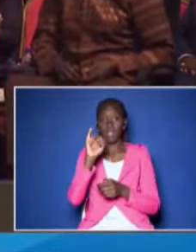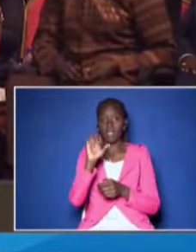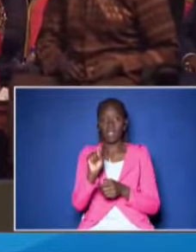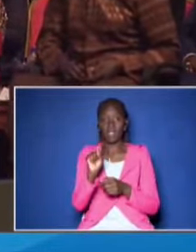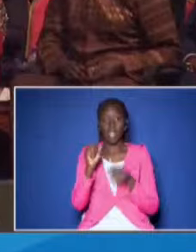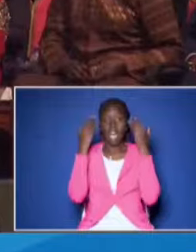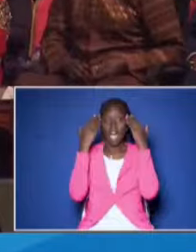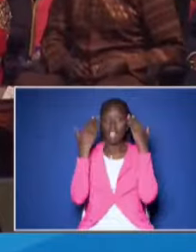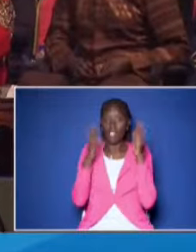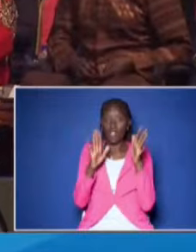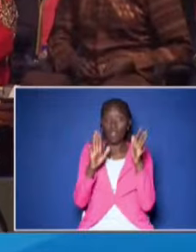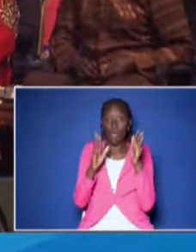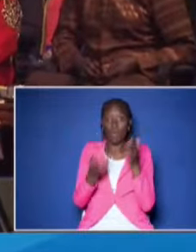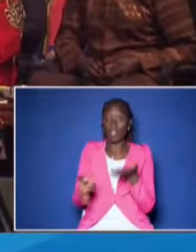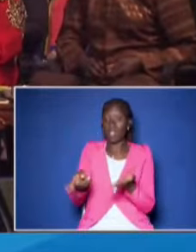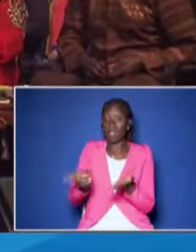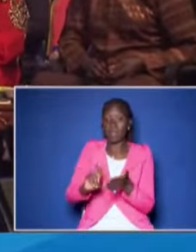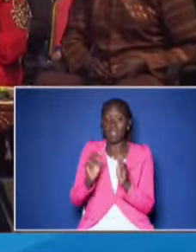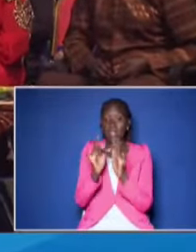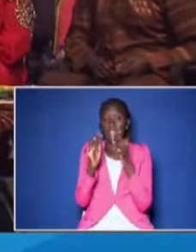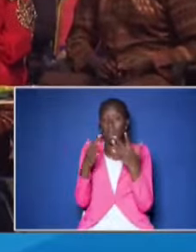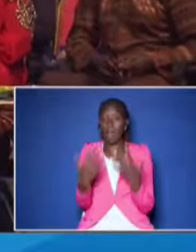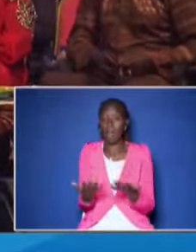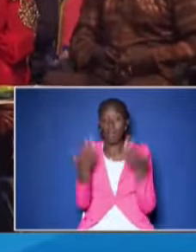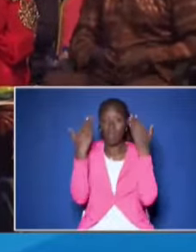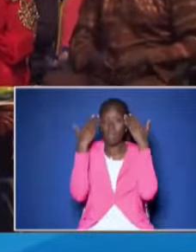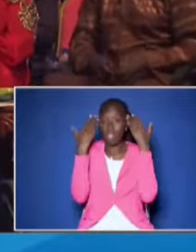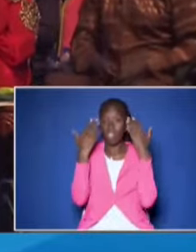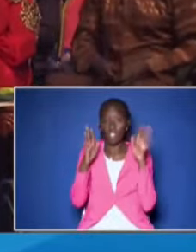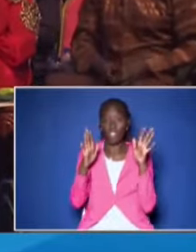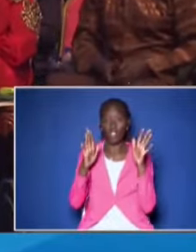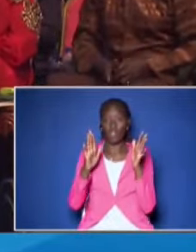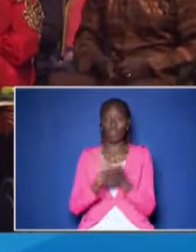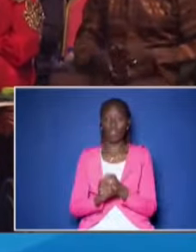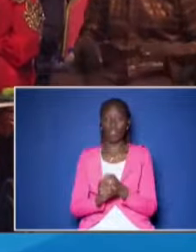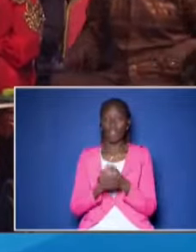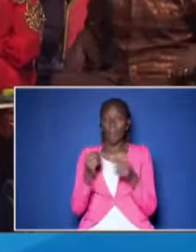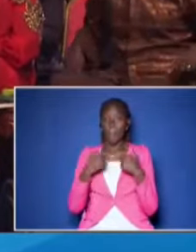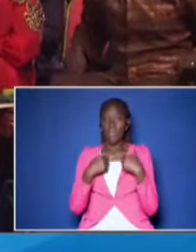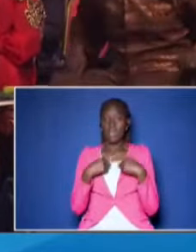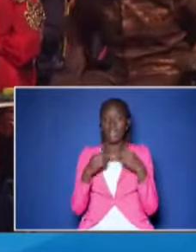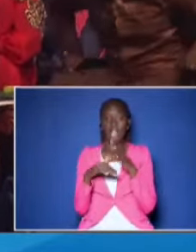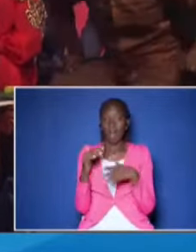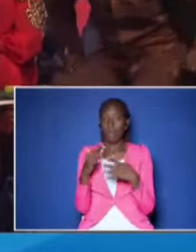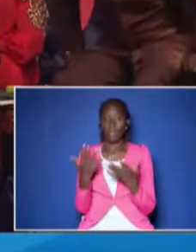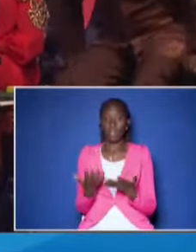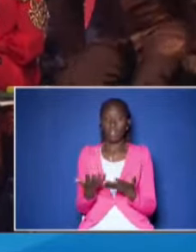I was repeating the Bible I was out